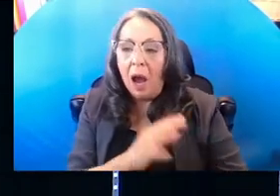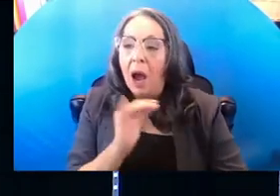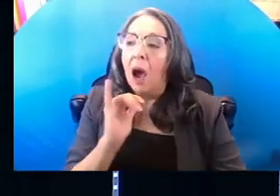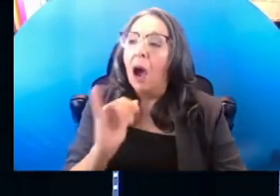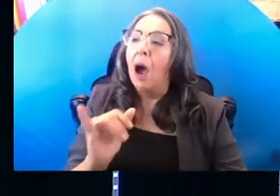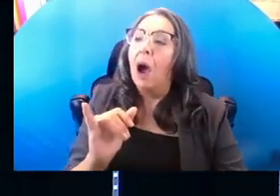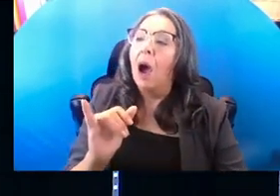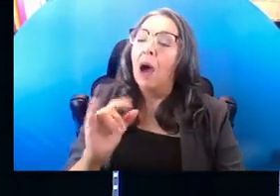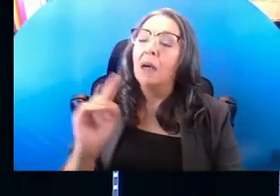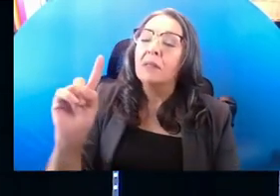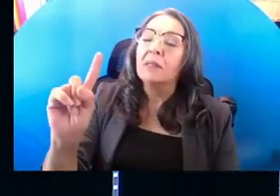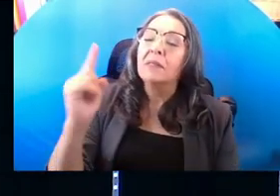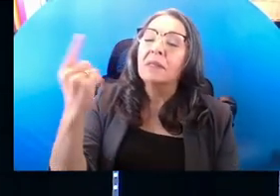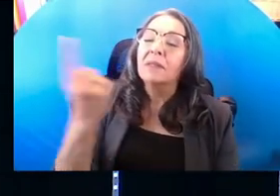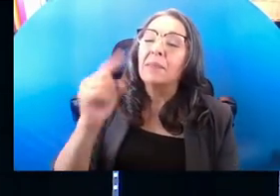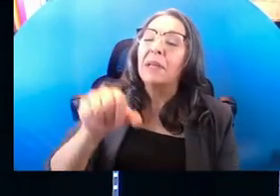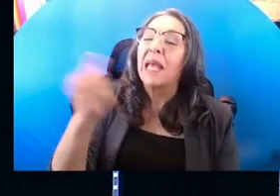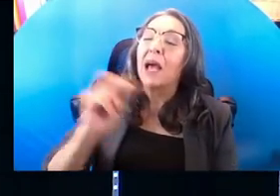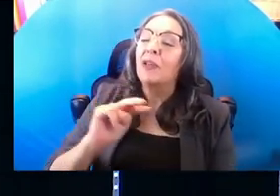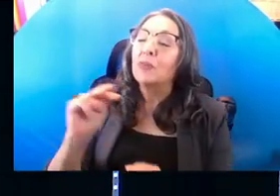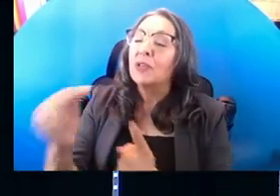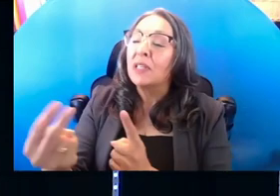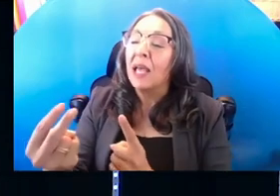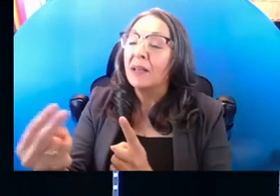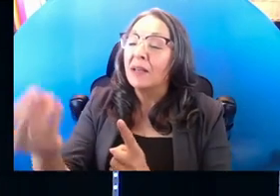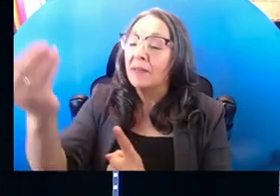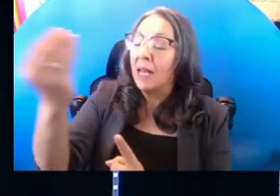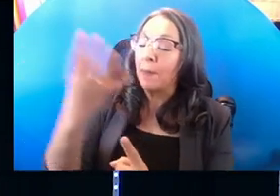to come in and tell me, here's what's actually happening.